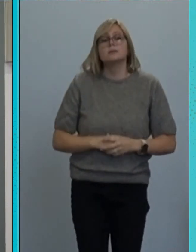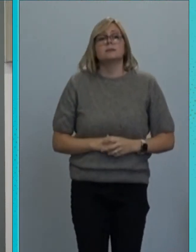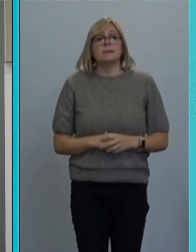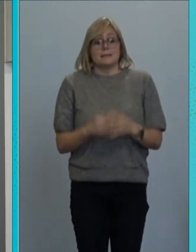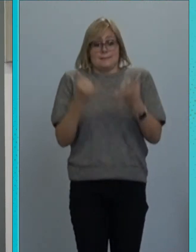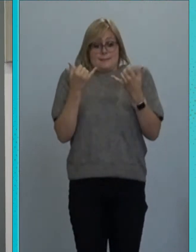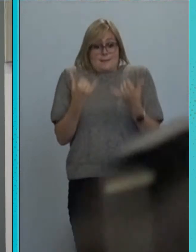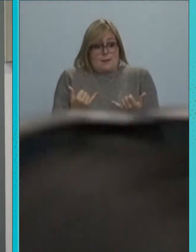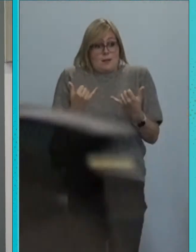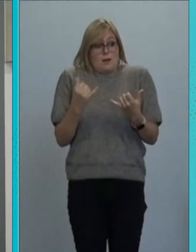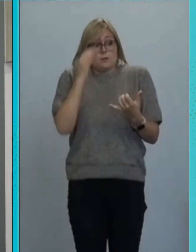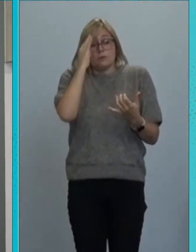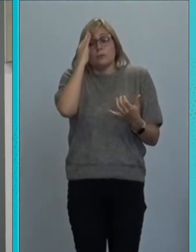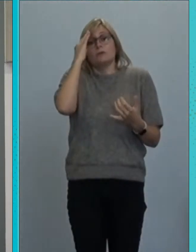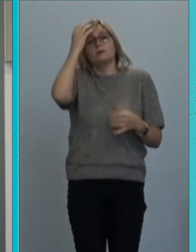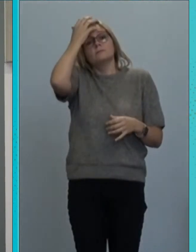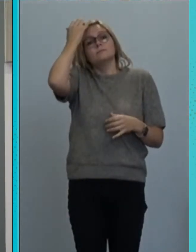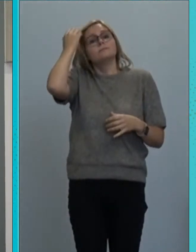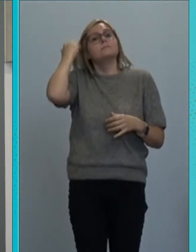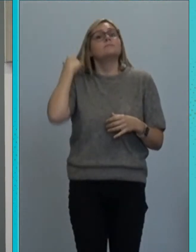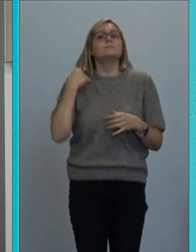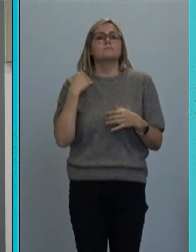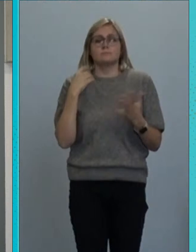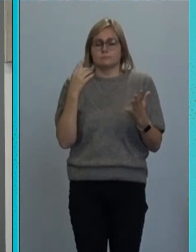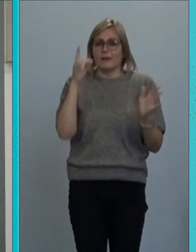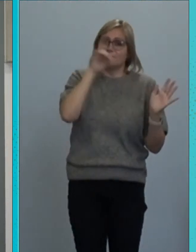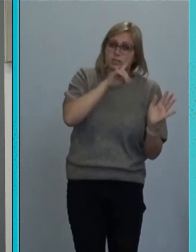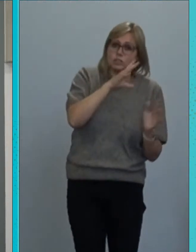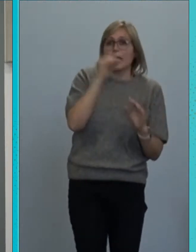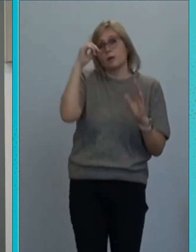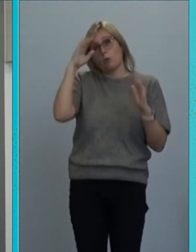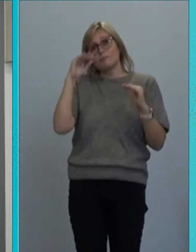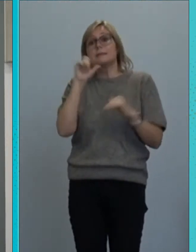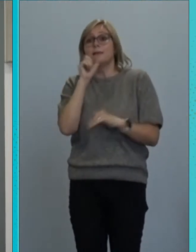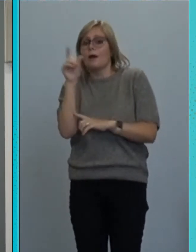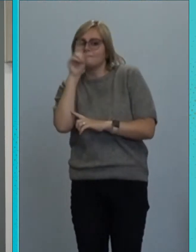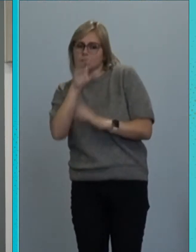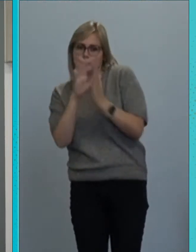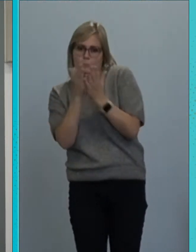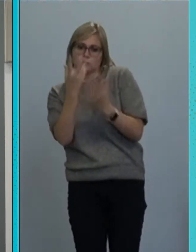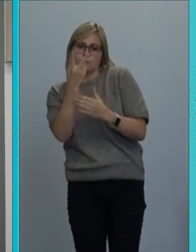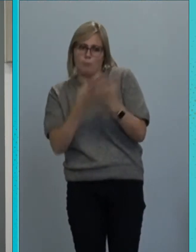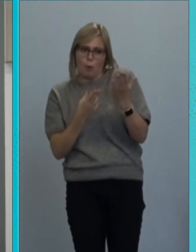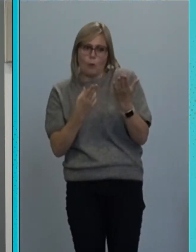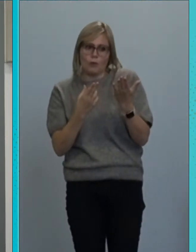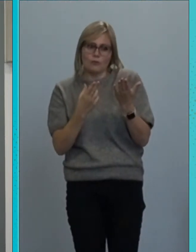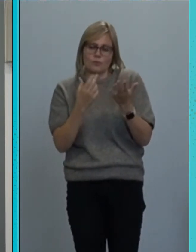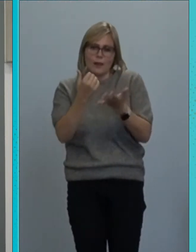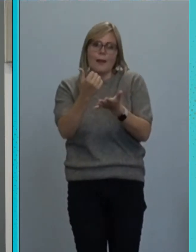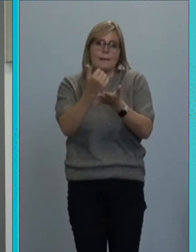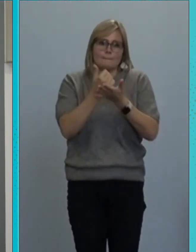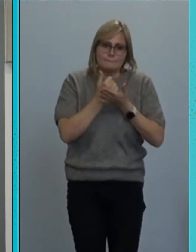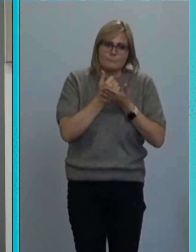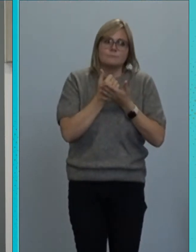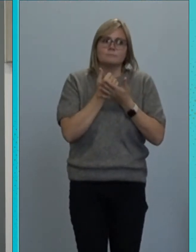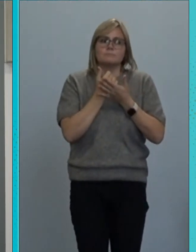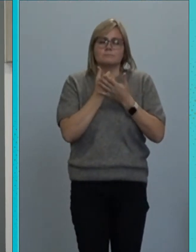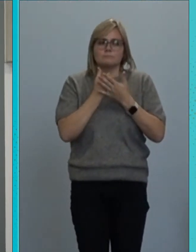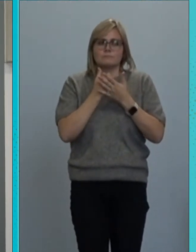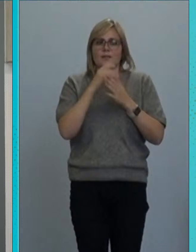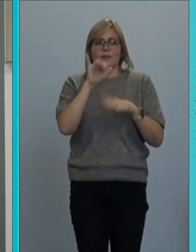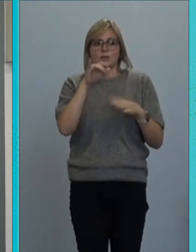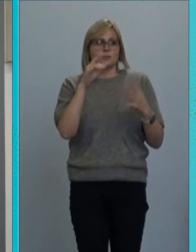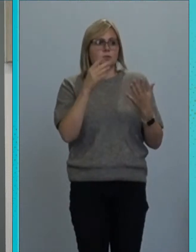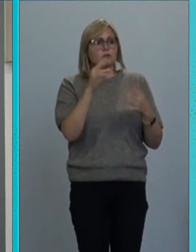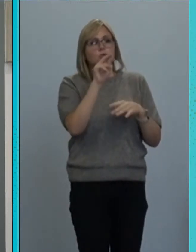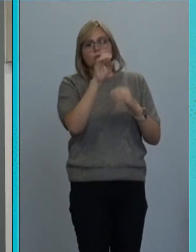Today, fiction, and I hope nonfiction books, are the armor from the barrage of